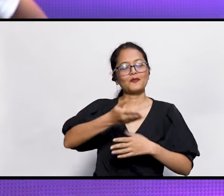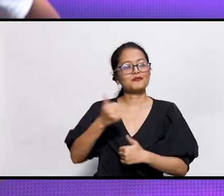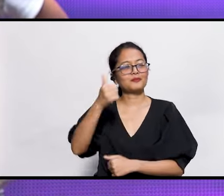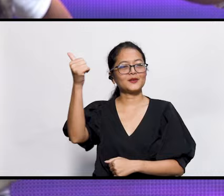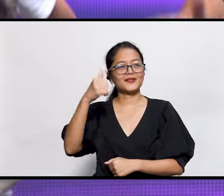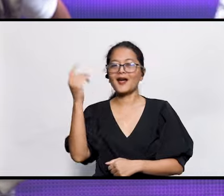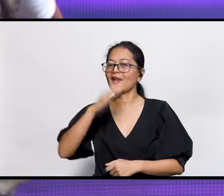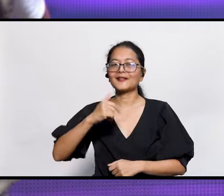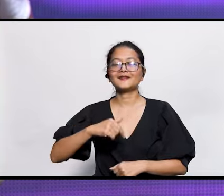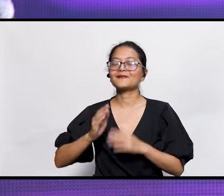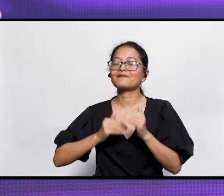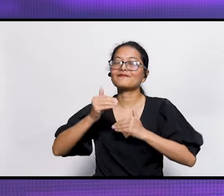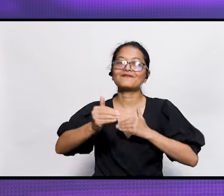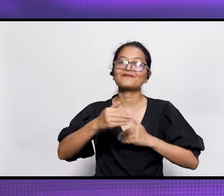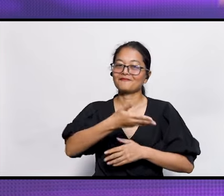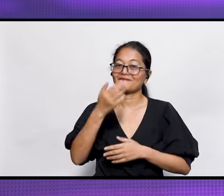percaya katakan